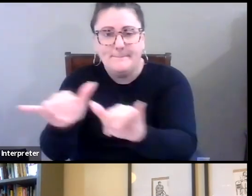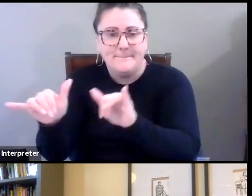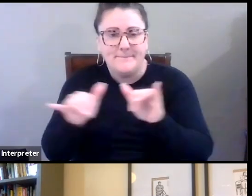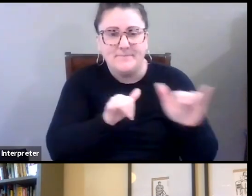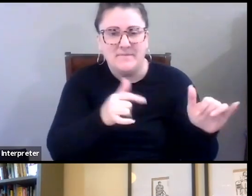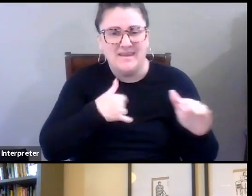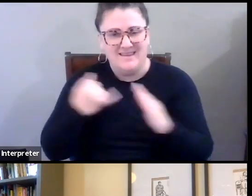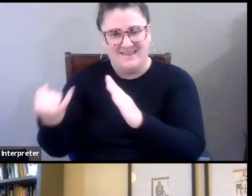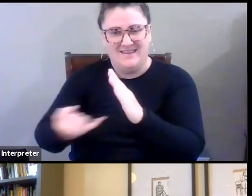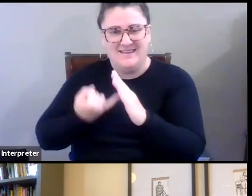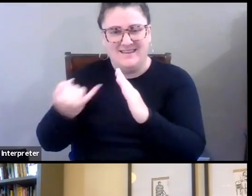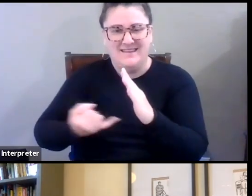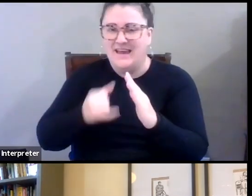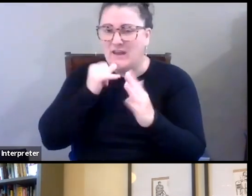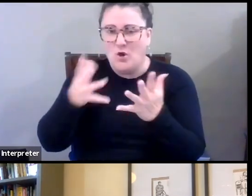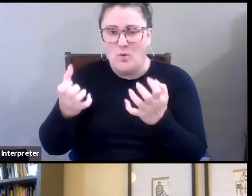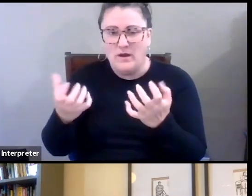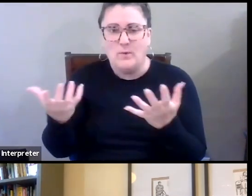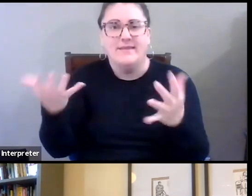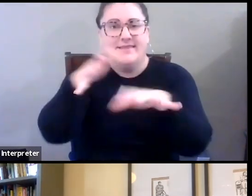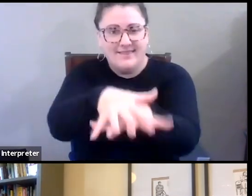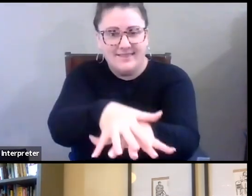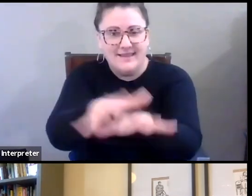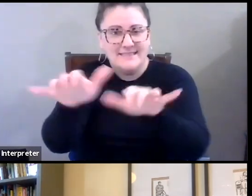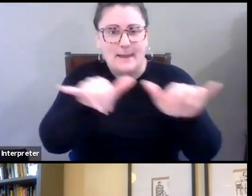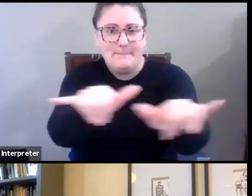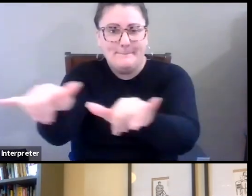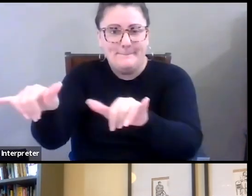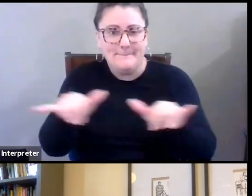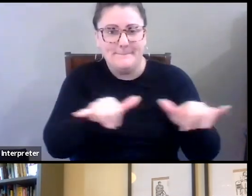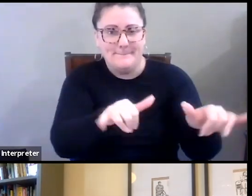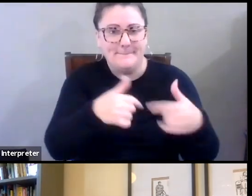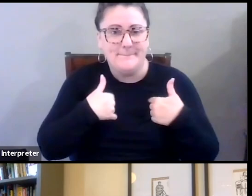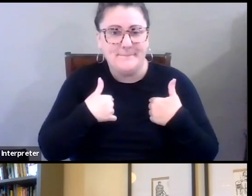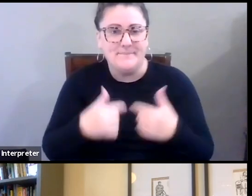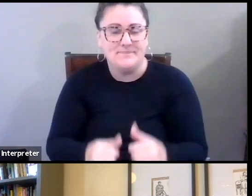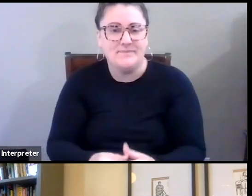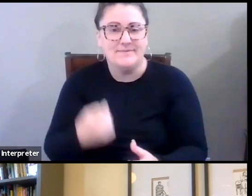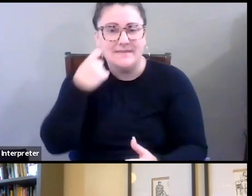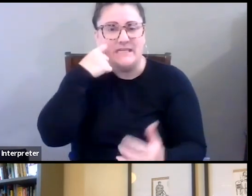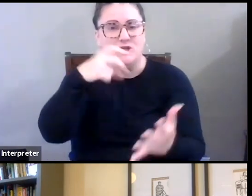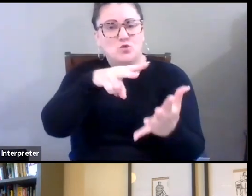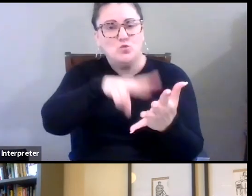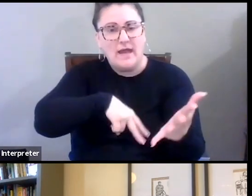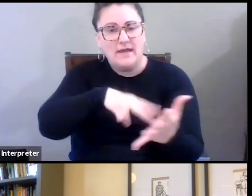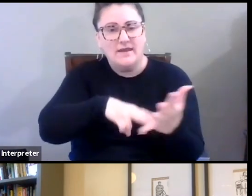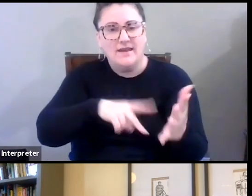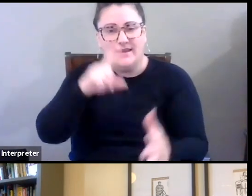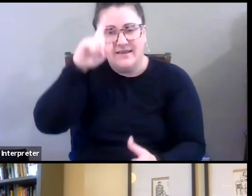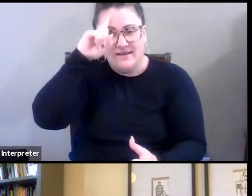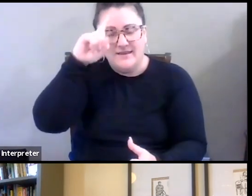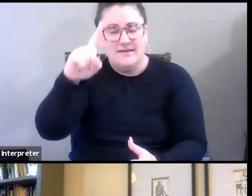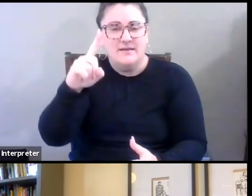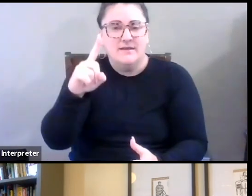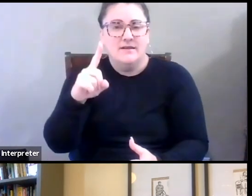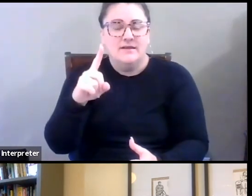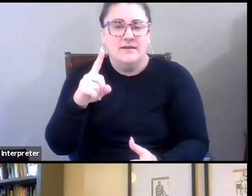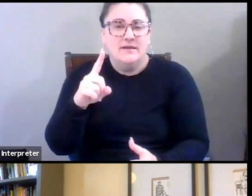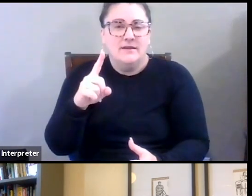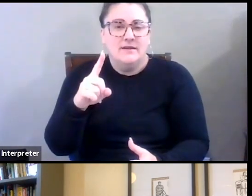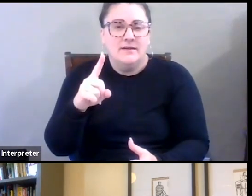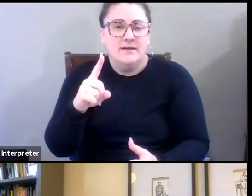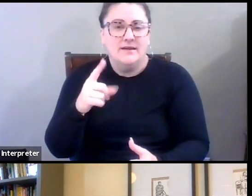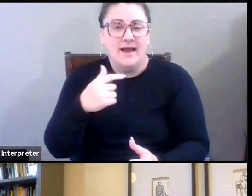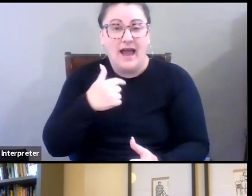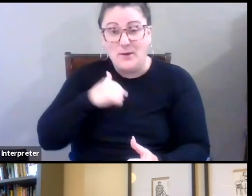keeping me away from them. And in this, the thing that I just read, I was just thinking, Monique, as you were talking, when I was a